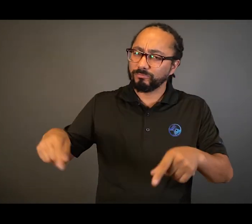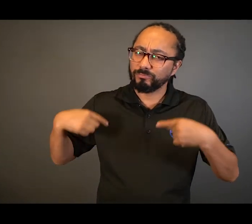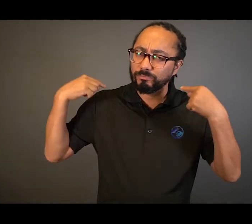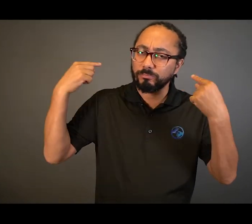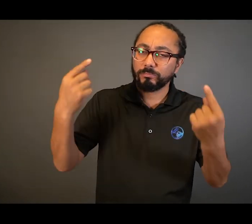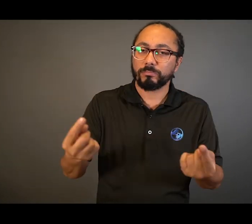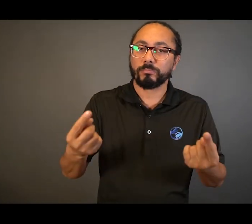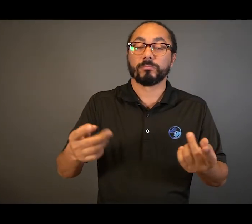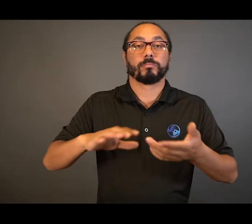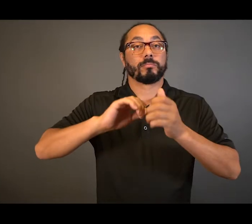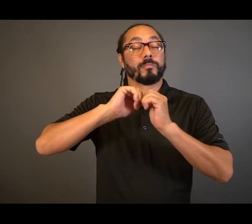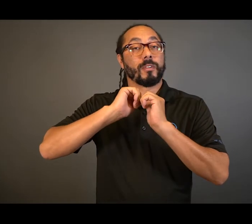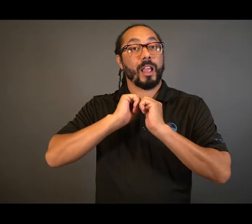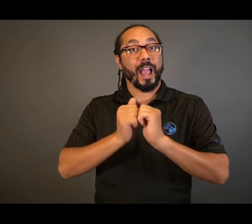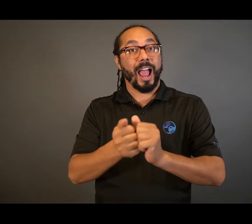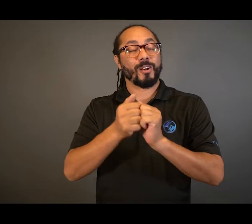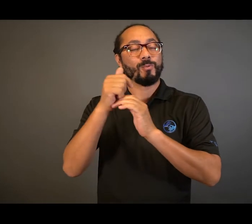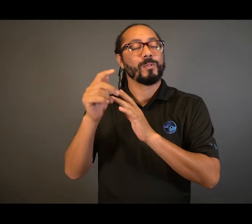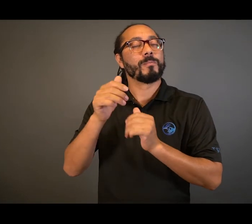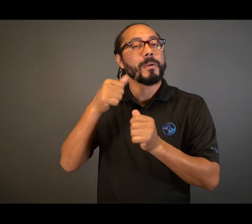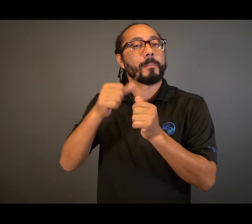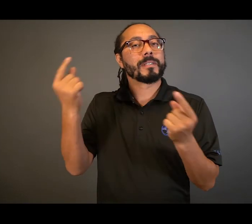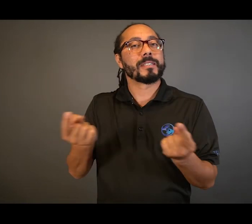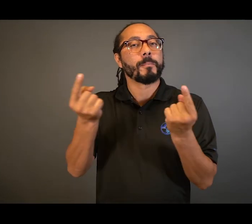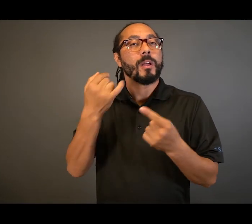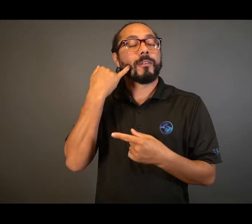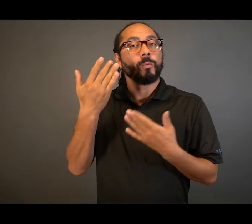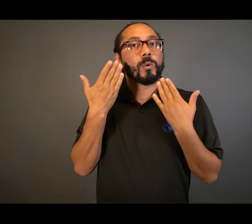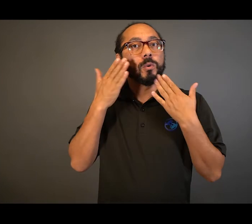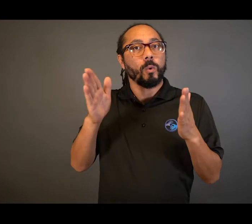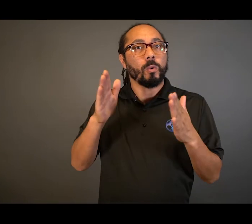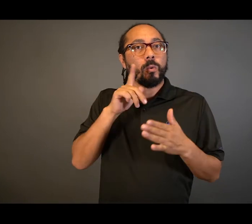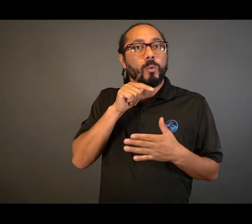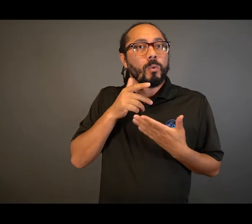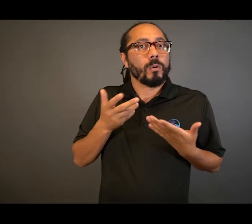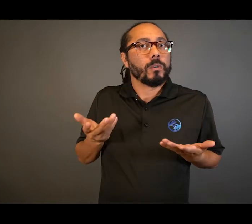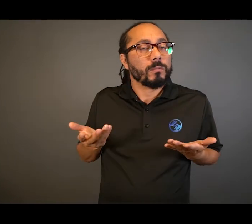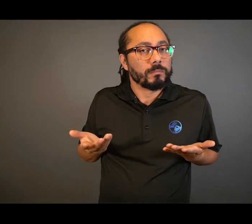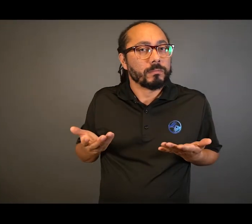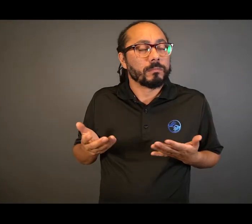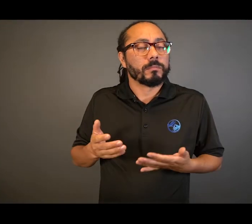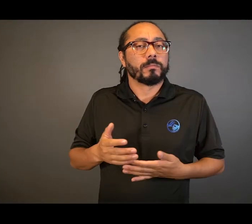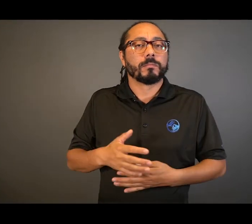here. So then, how do we remember someone we don't know?